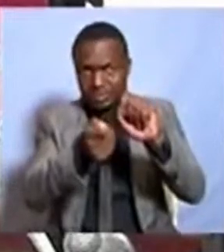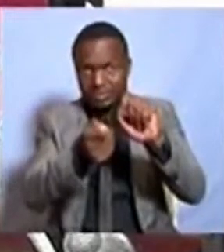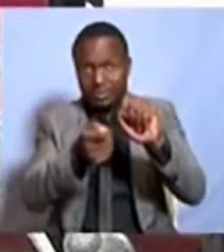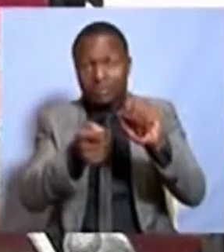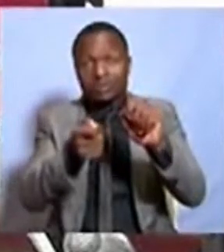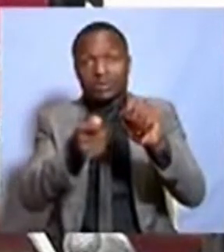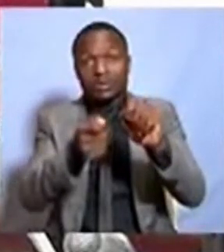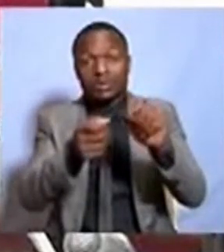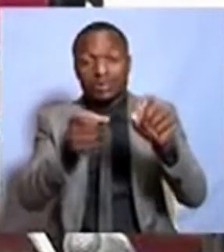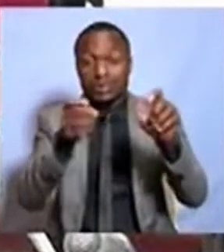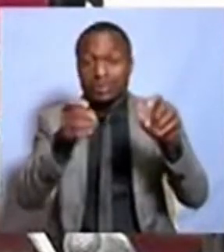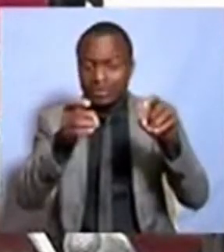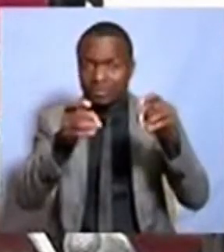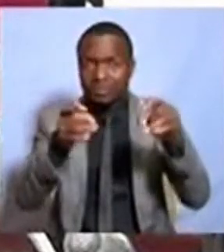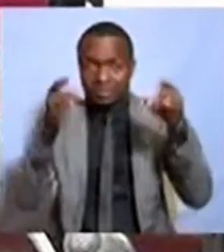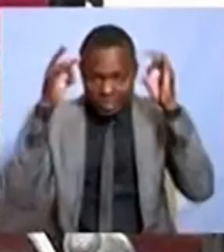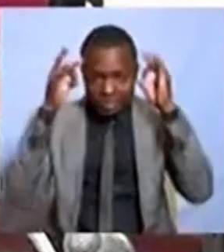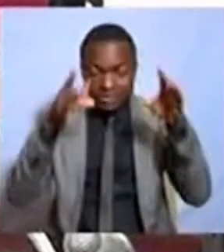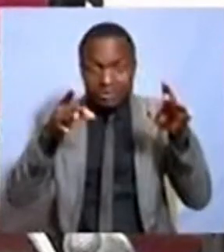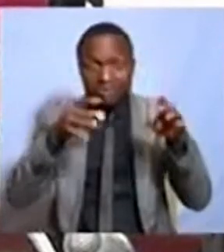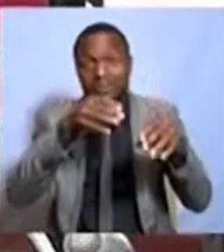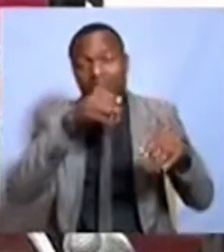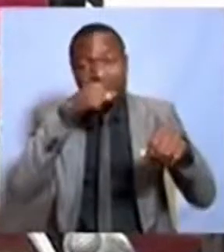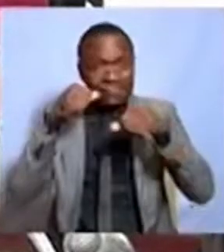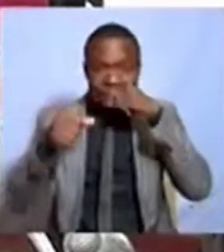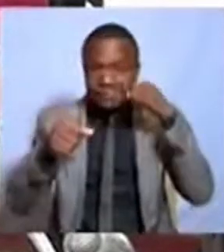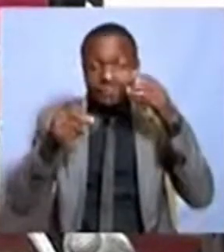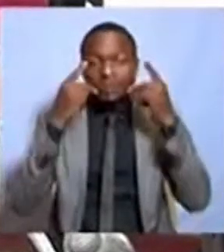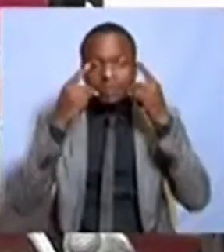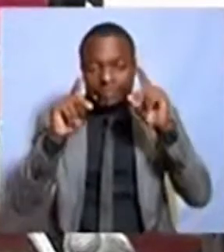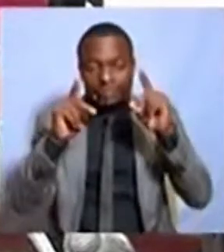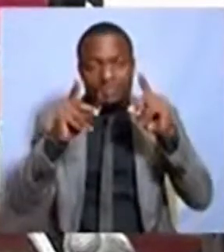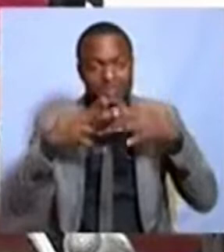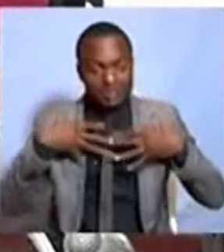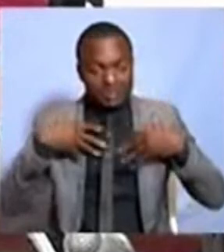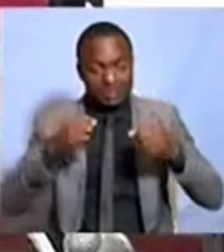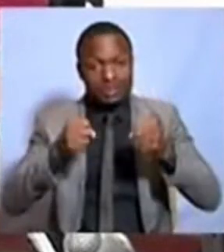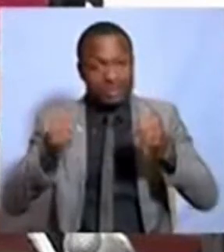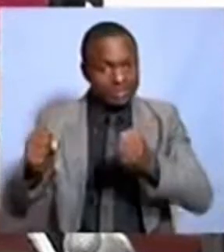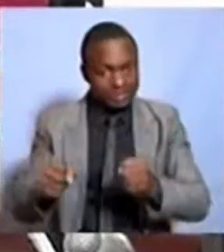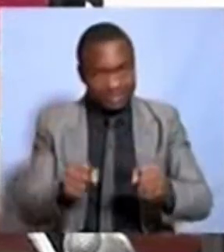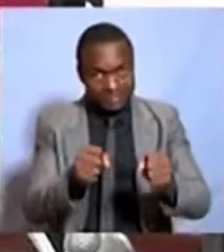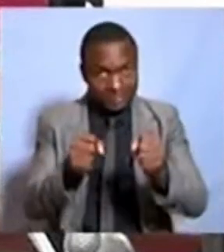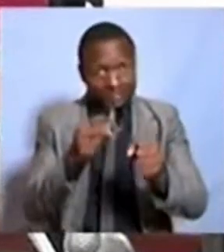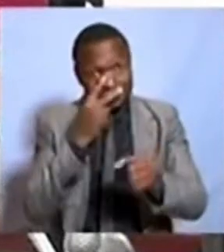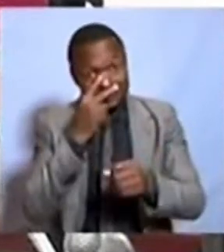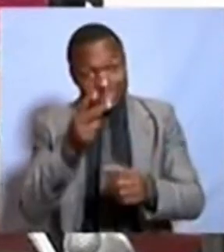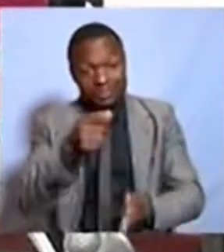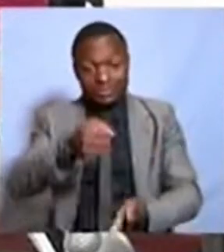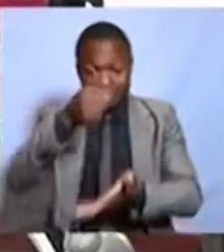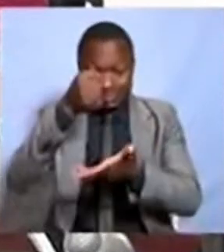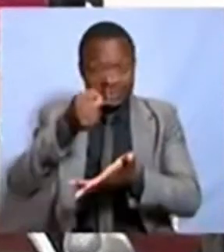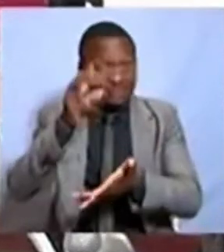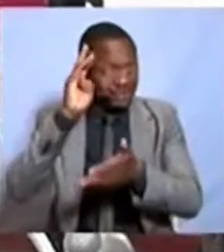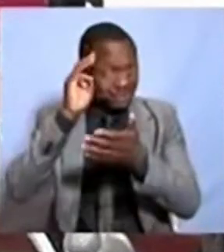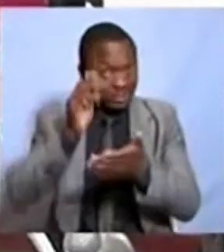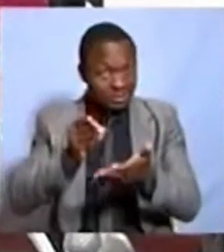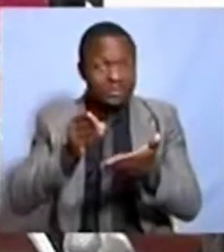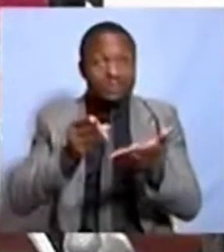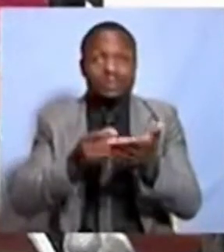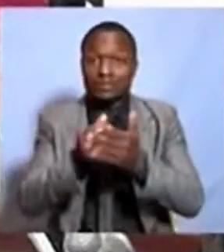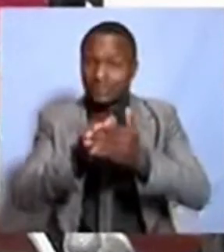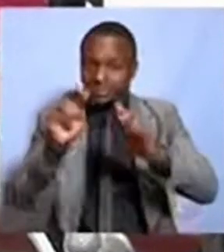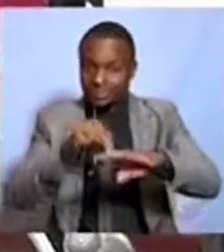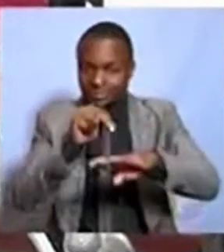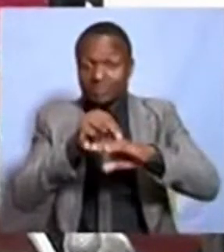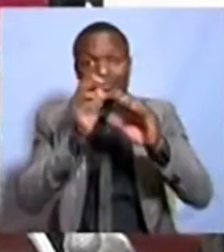agriculture, manufacturing, infrastructure, as well as public health systems. We note that the budget speech by the Minister of Finance and National